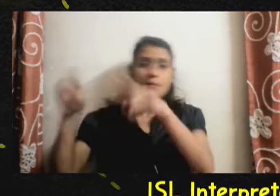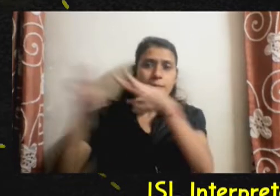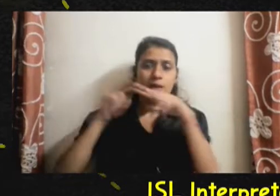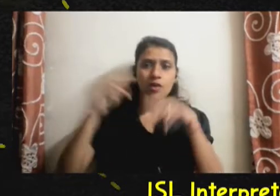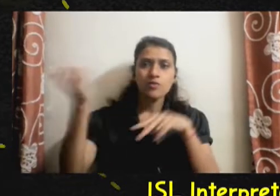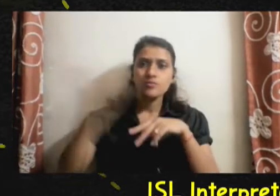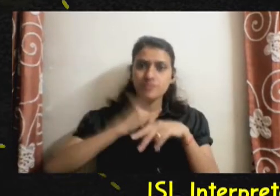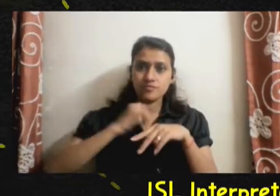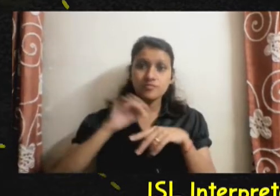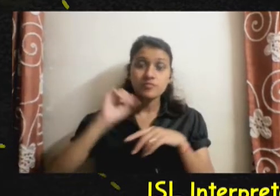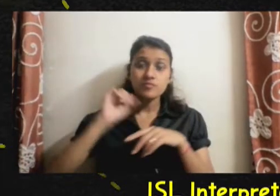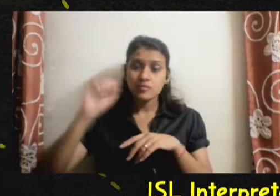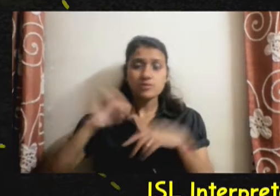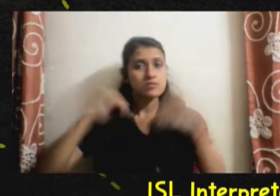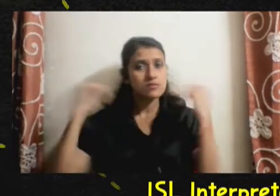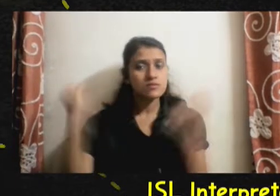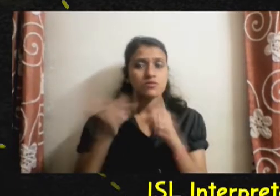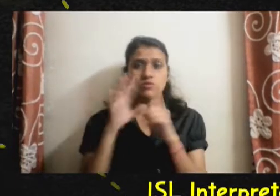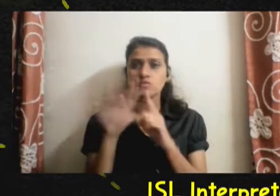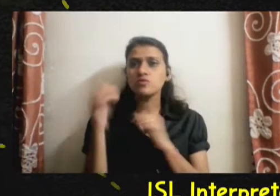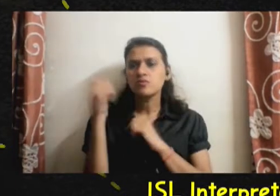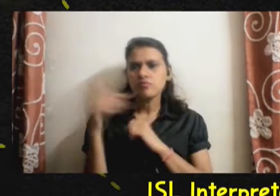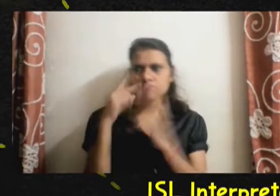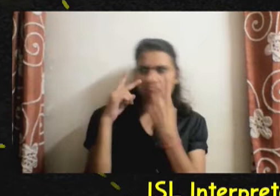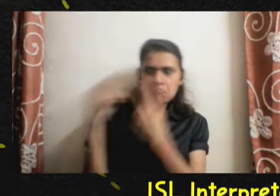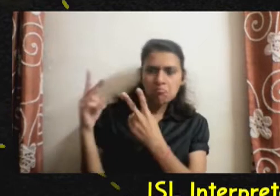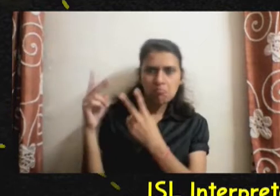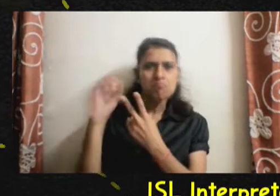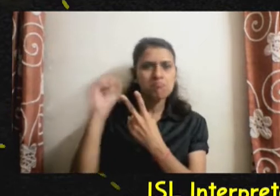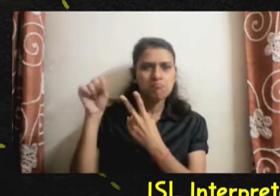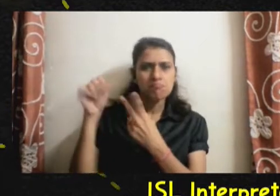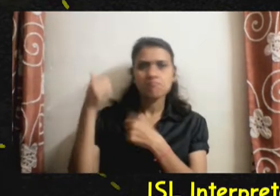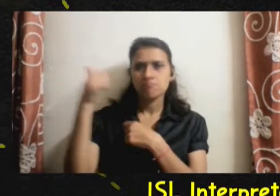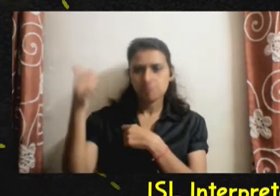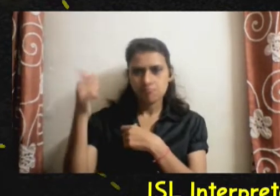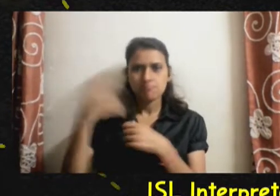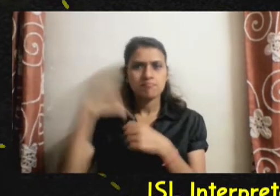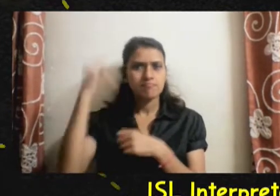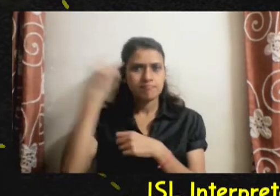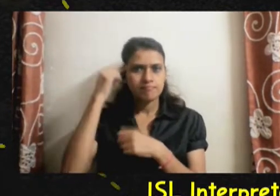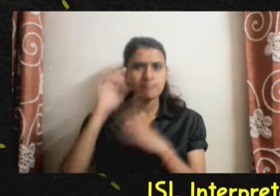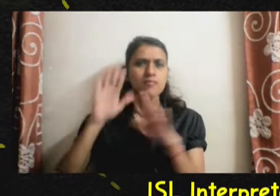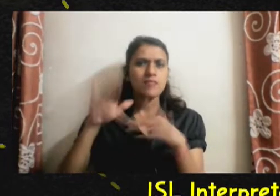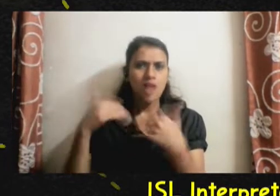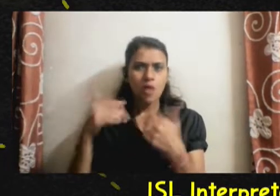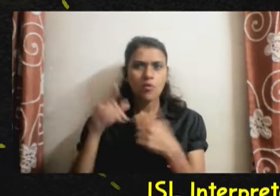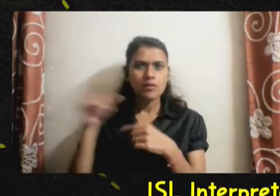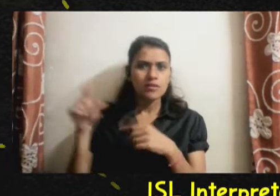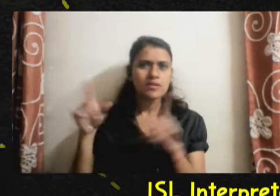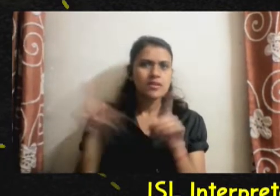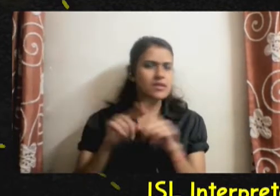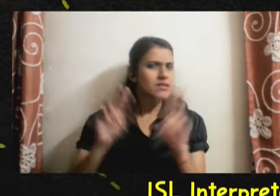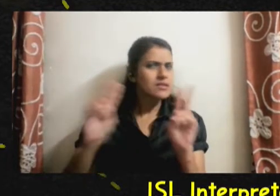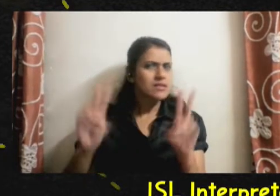is at their initiation. So that seemed to me like the closest approximation of how this anonymous